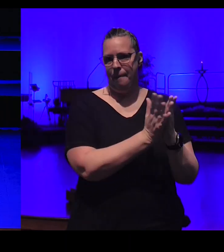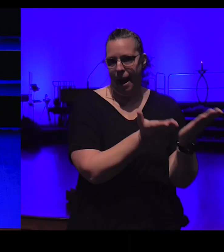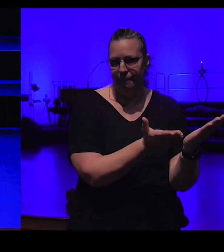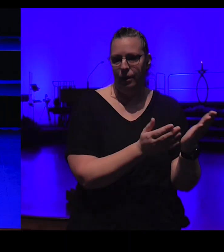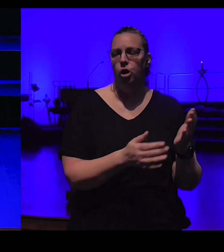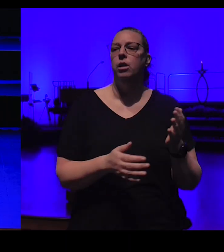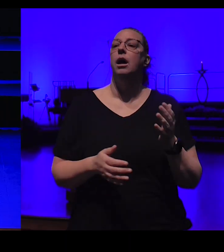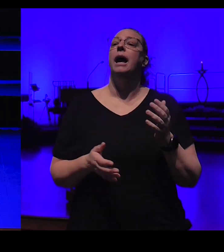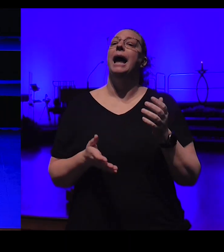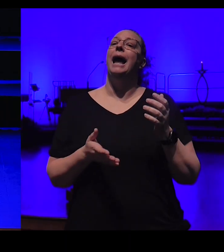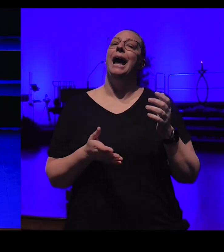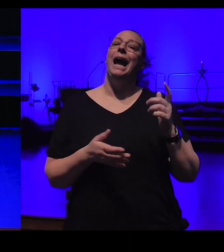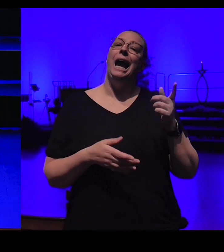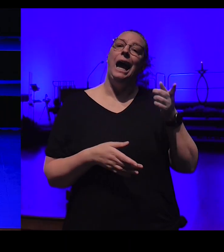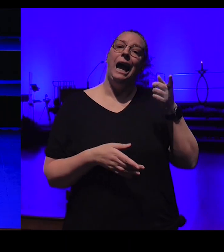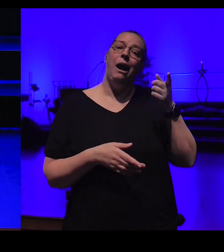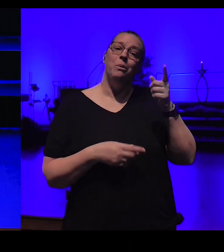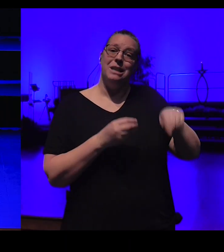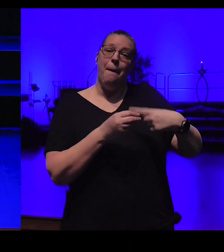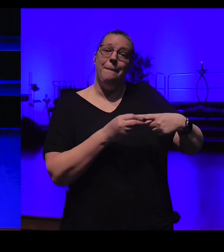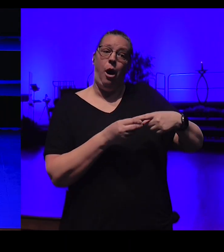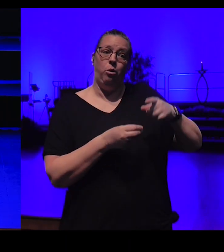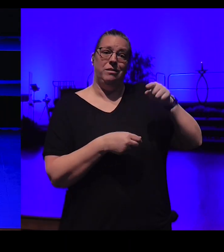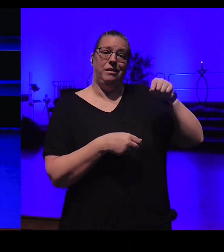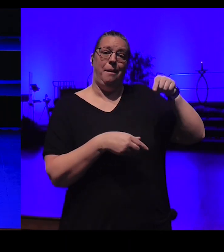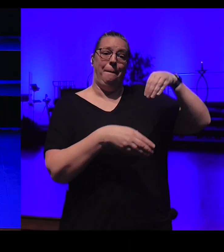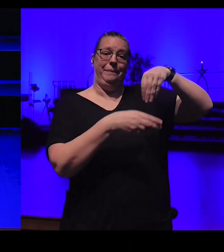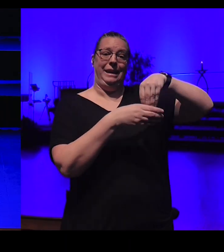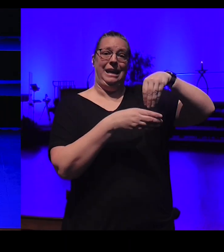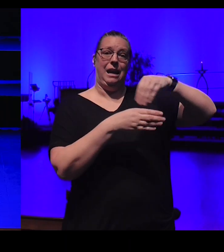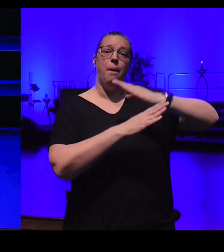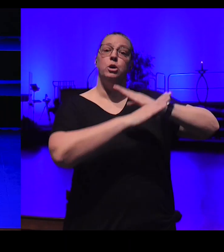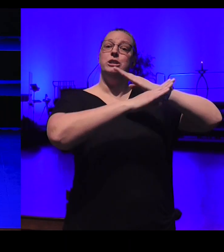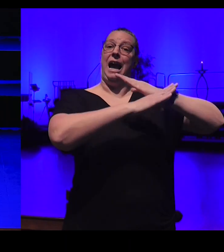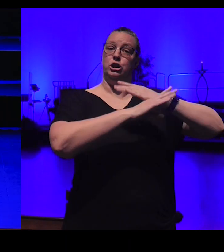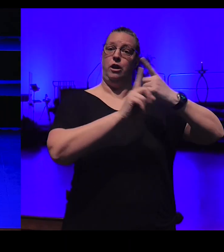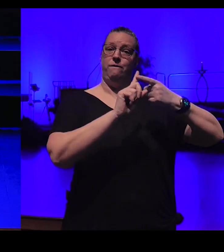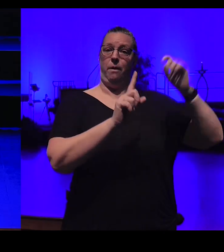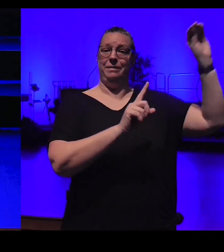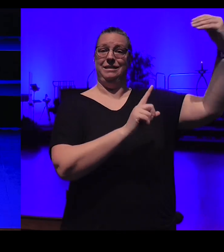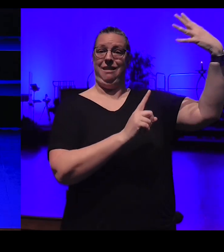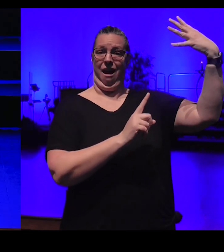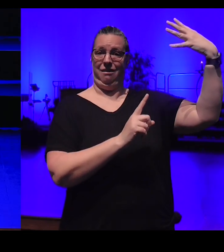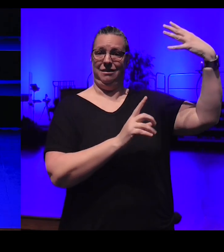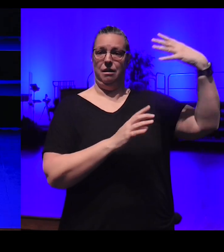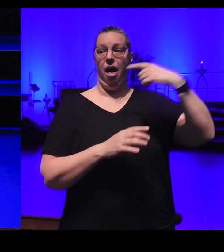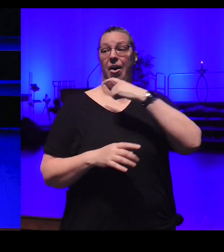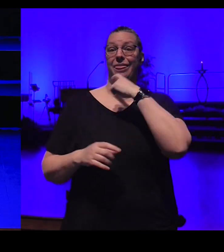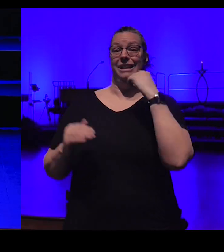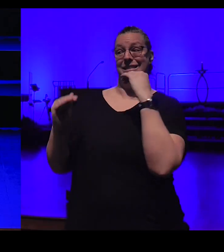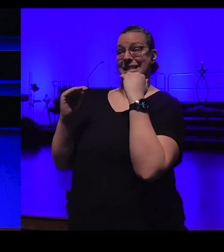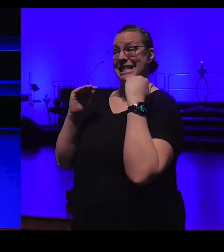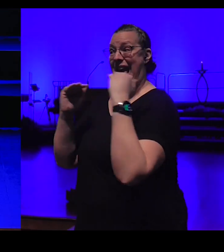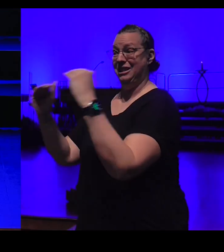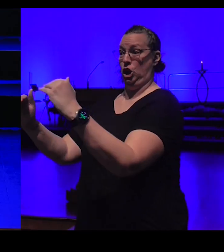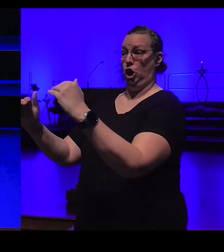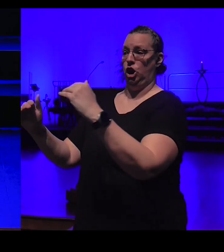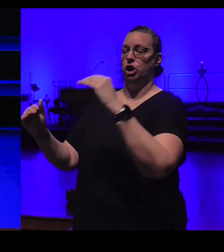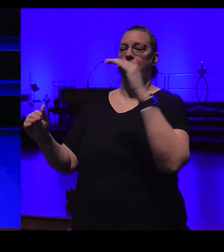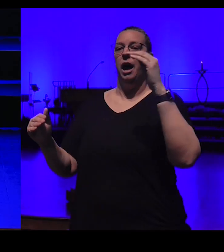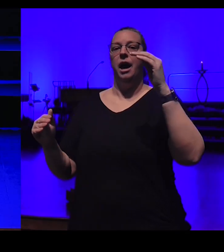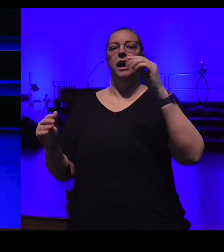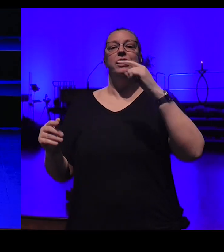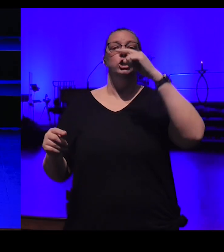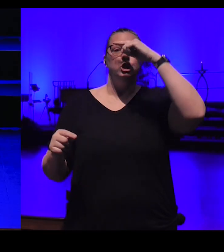and safety from the elements, the intensity of the sun. And in the nomadic life of the desert, the shade meant